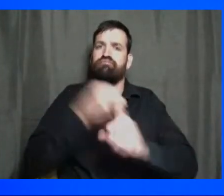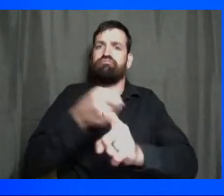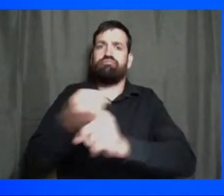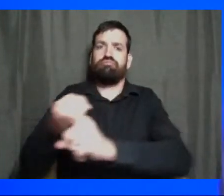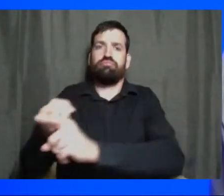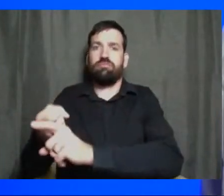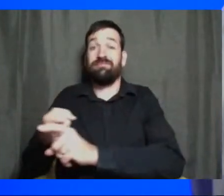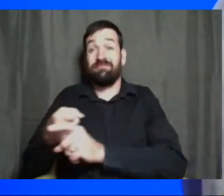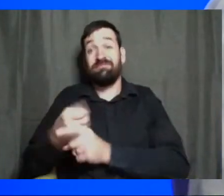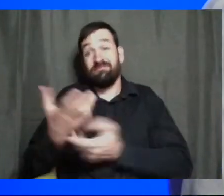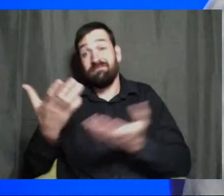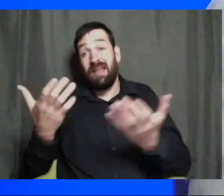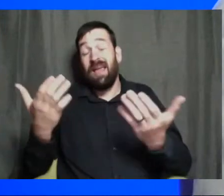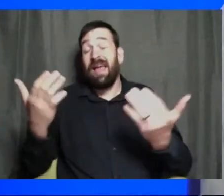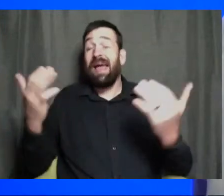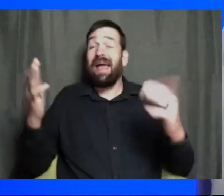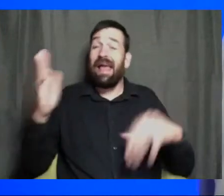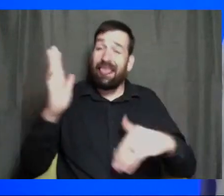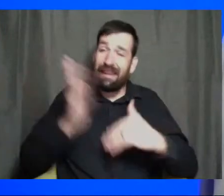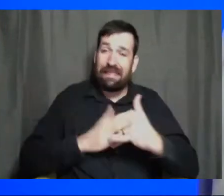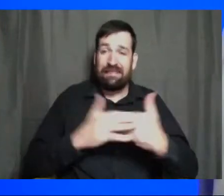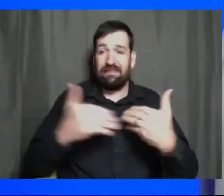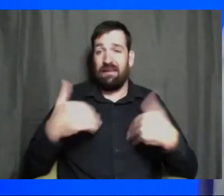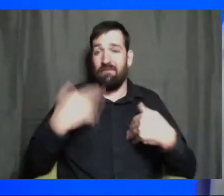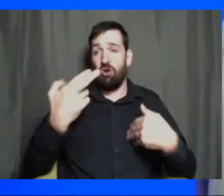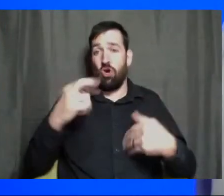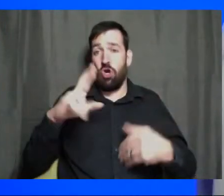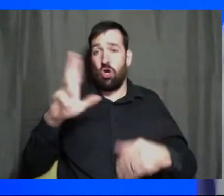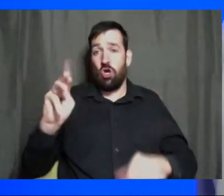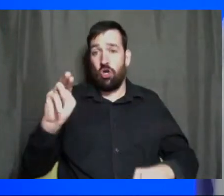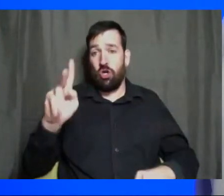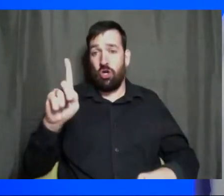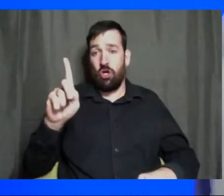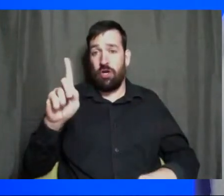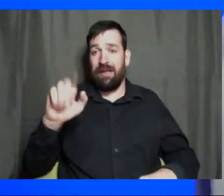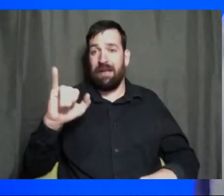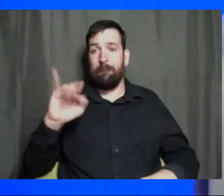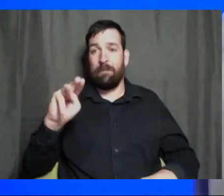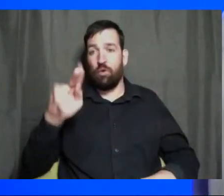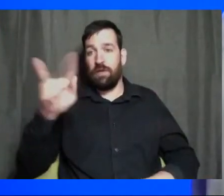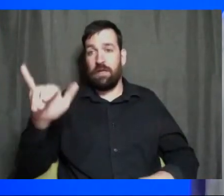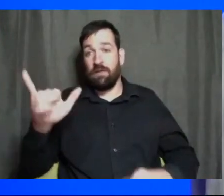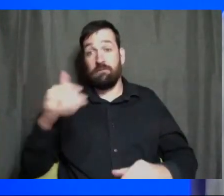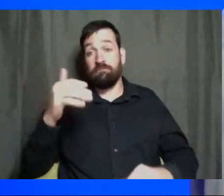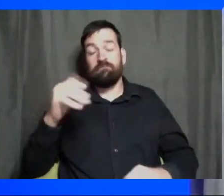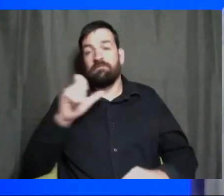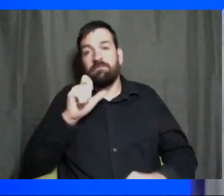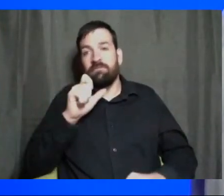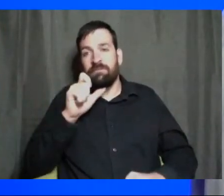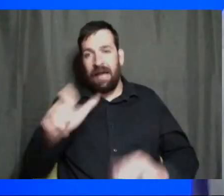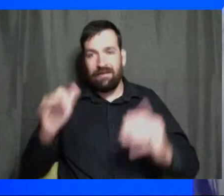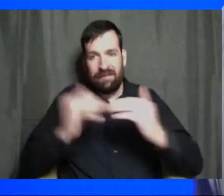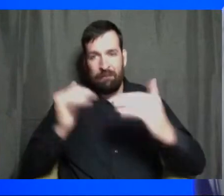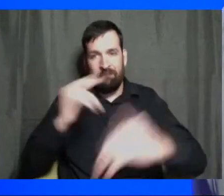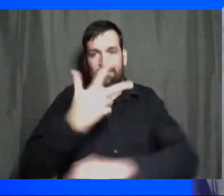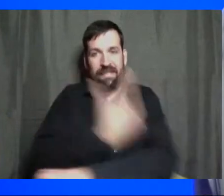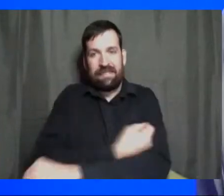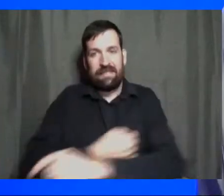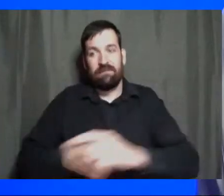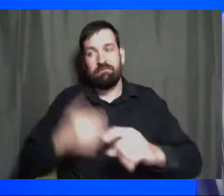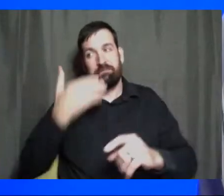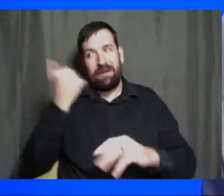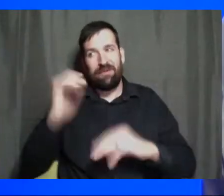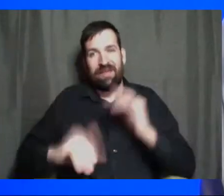immunity somewhat. It's not as good as a vaccine, but it's better than nothing. So, we'll get through this. But someday there'll